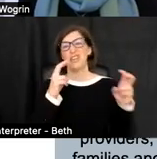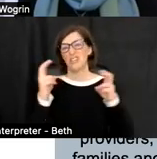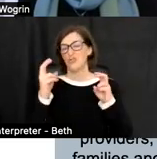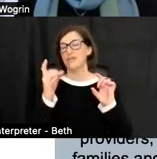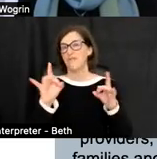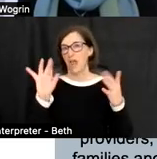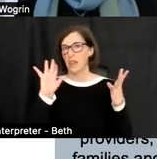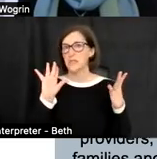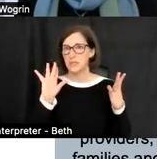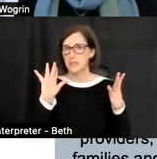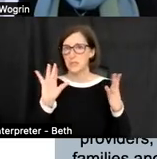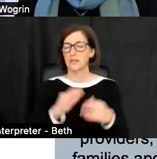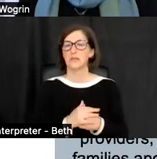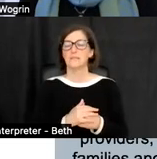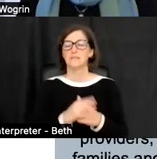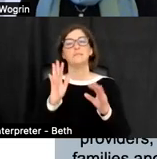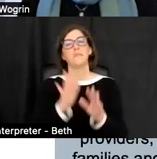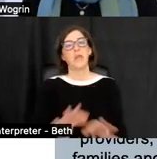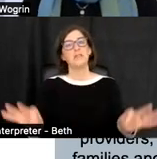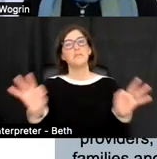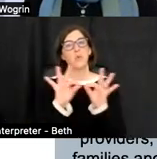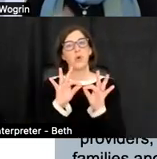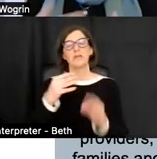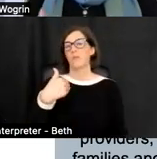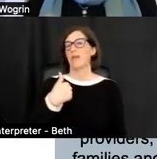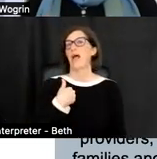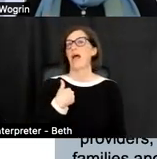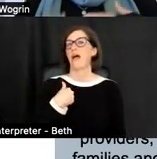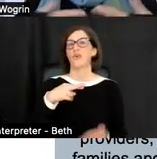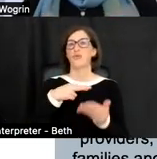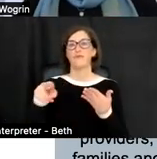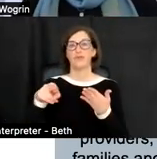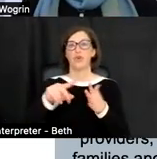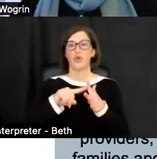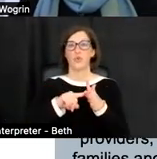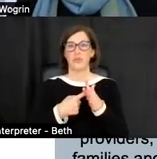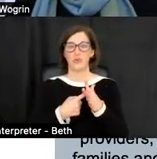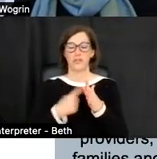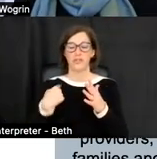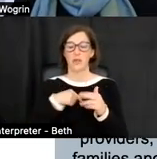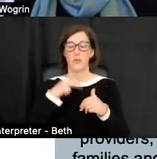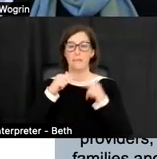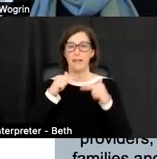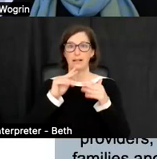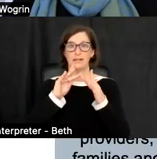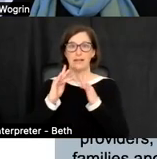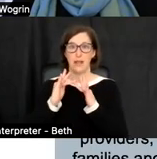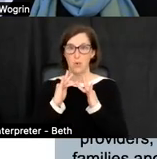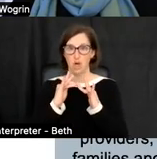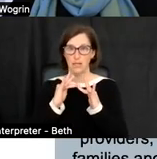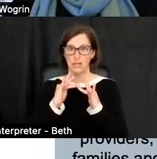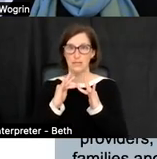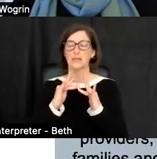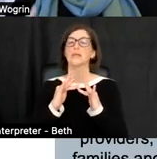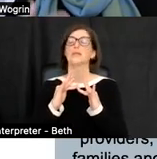violence. And so it's important that we have our referral sources, that we build our networks, and that